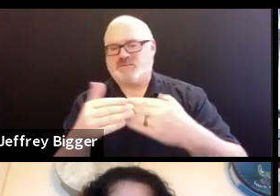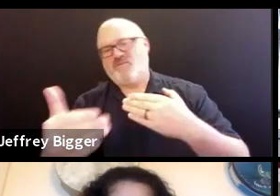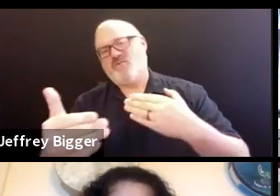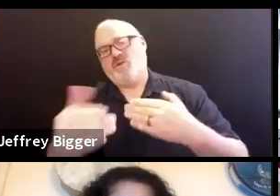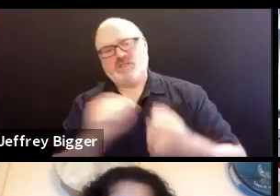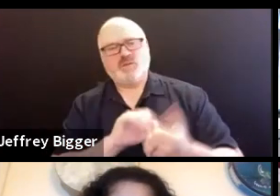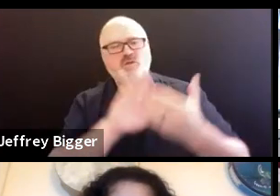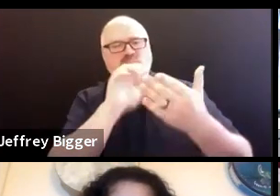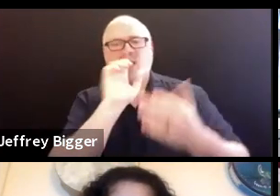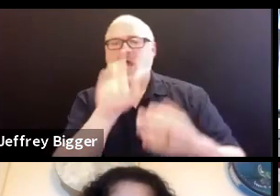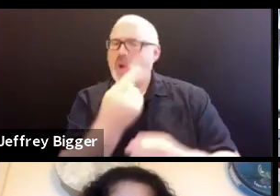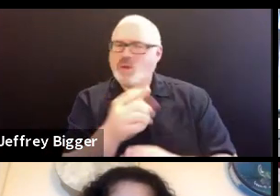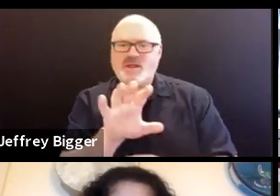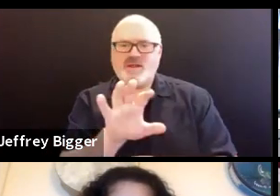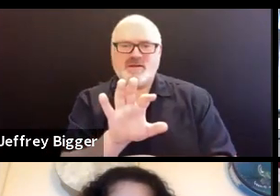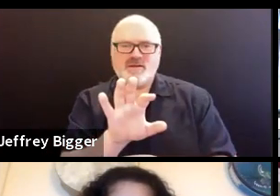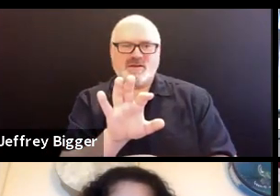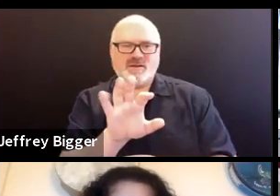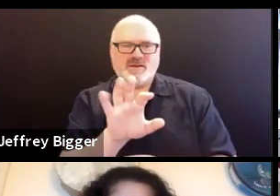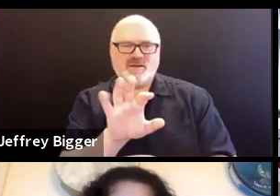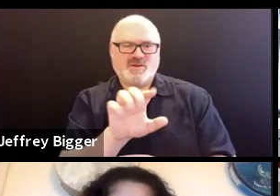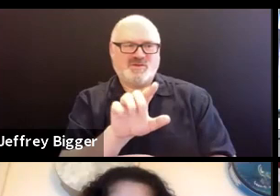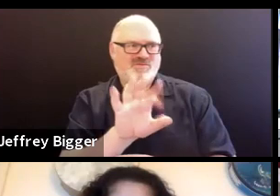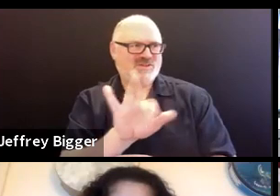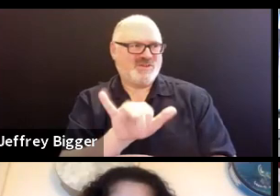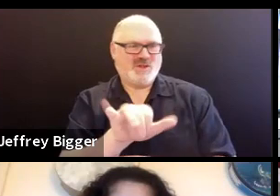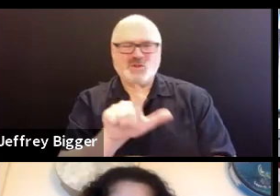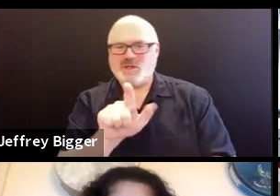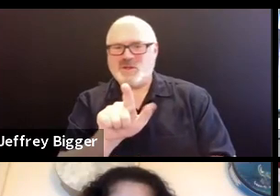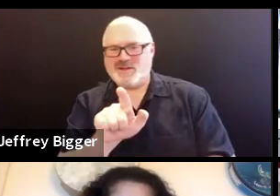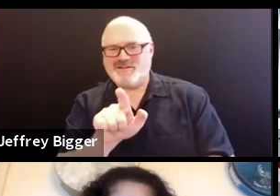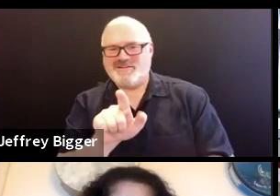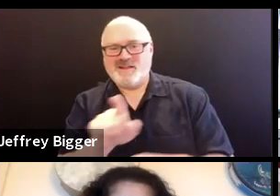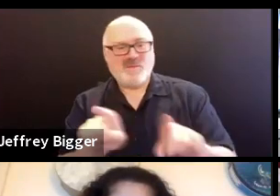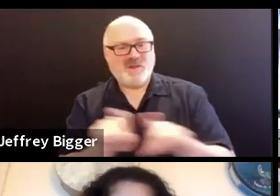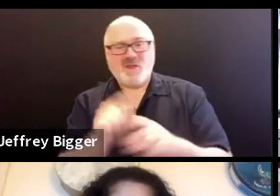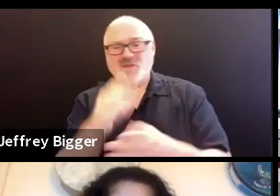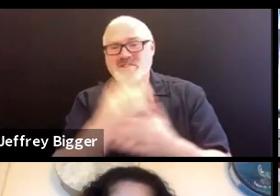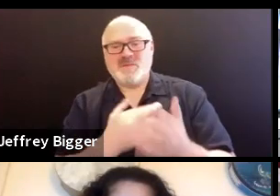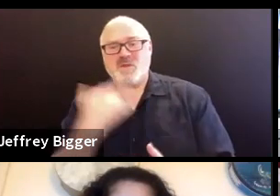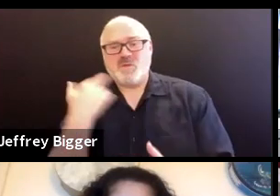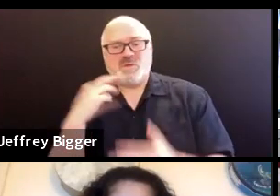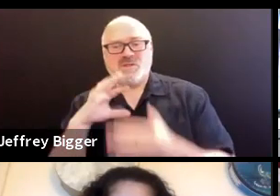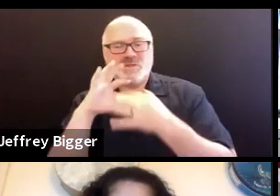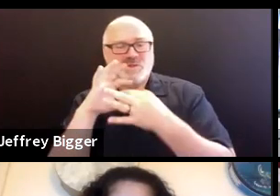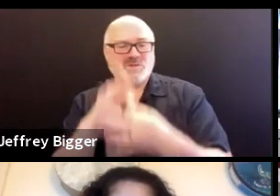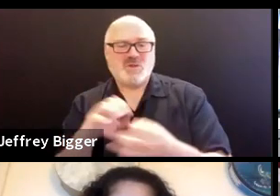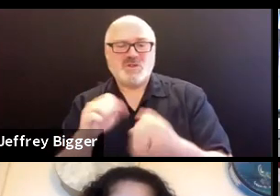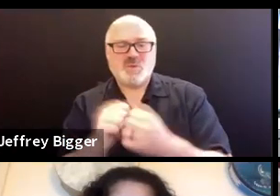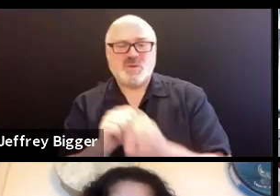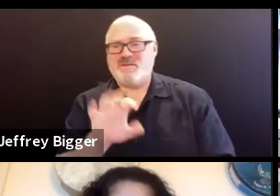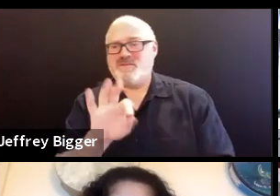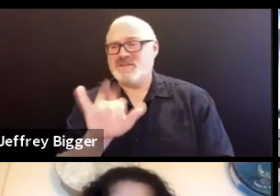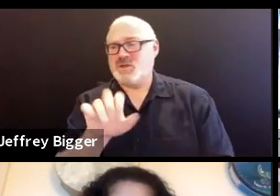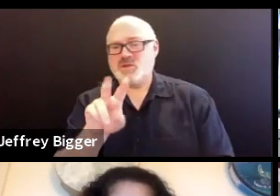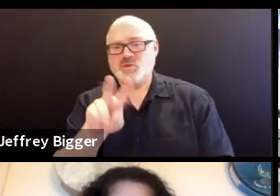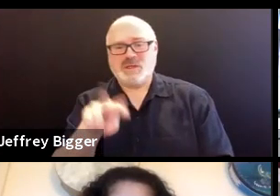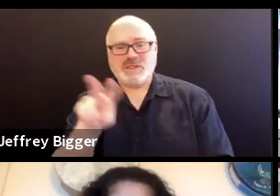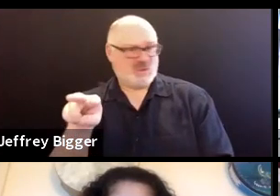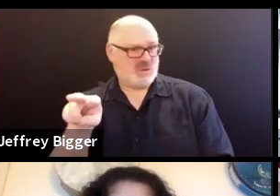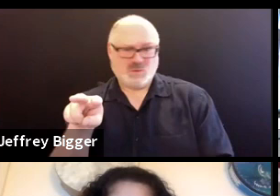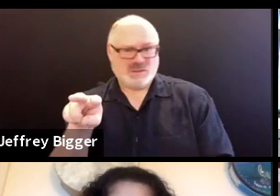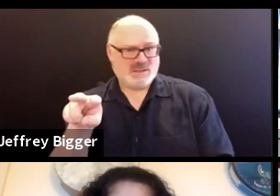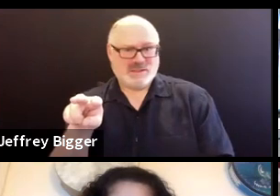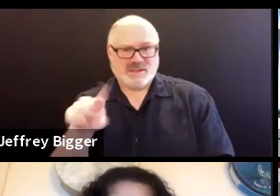addressing not just fiscal year 21, but also some of the risks associated with fiscal year 22 that I think